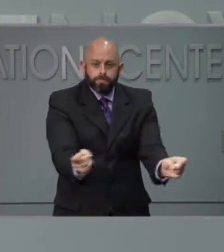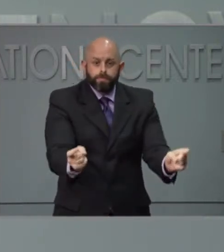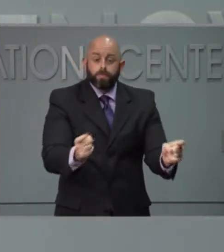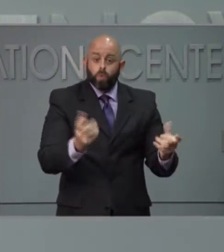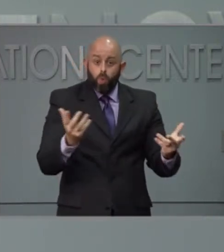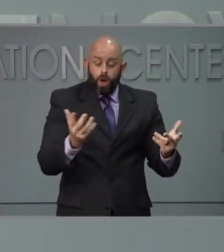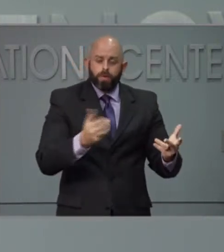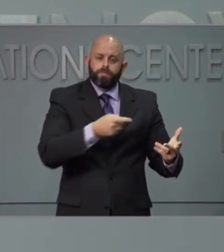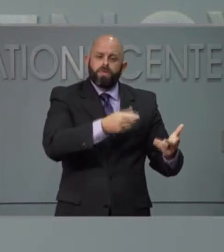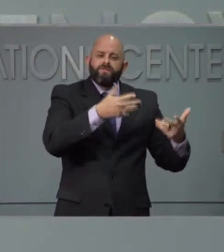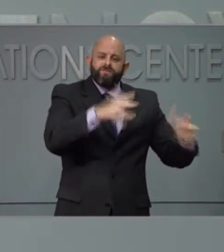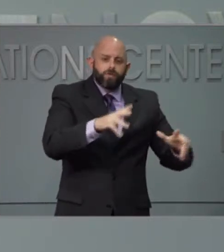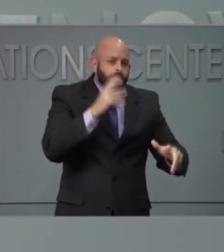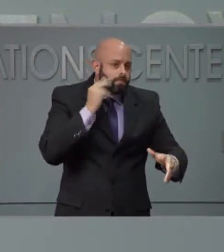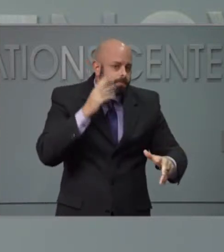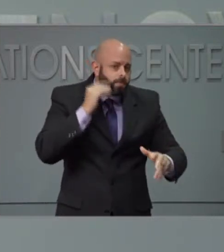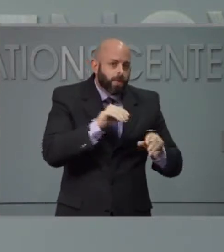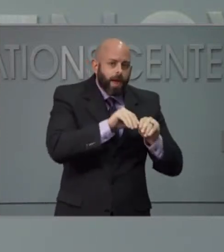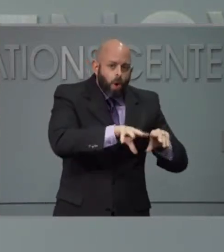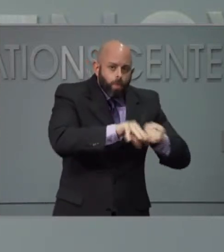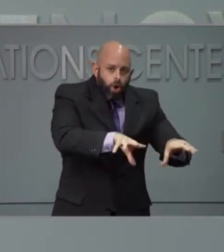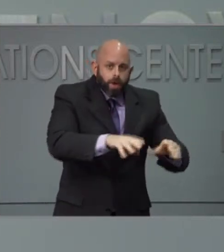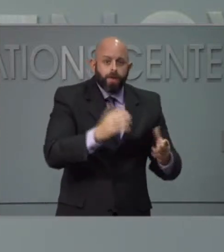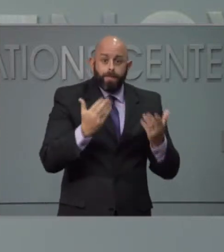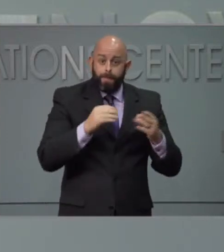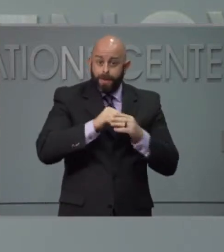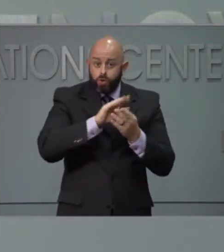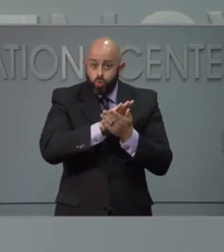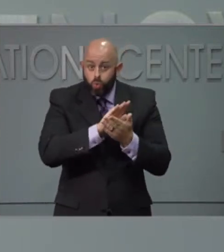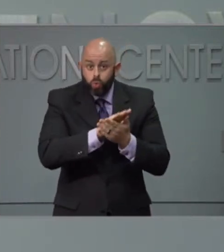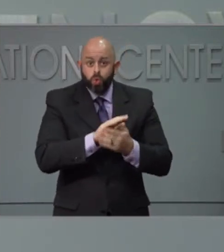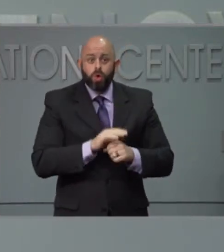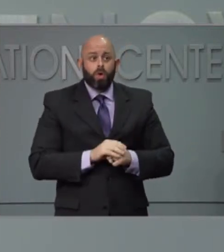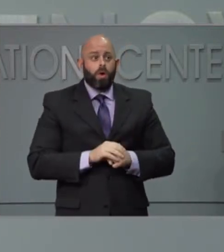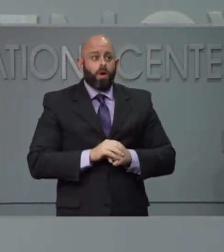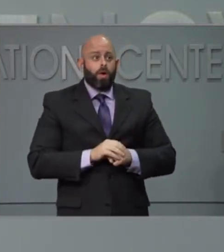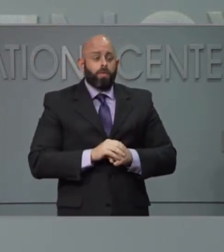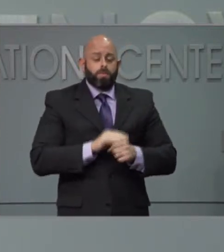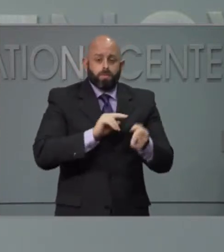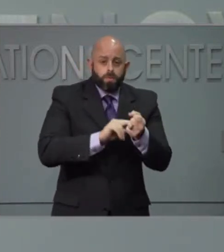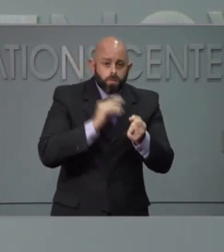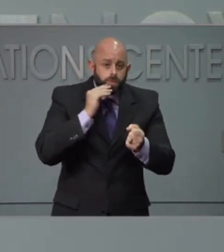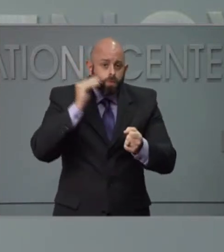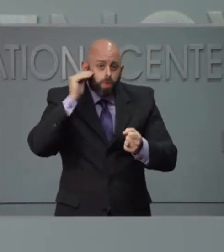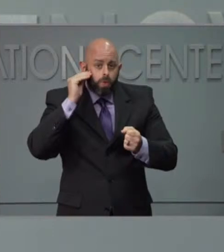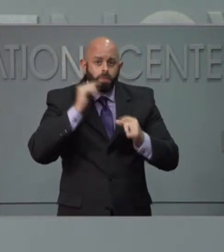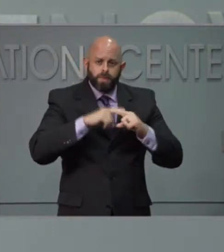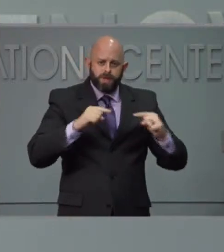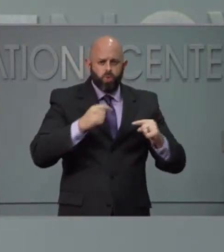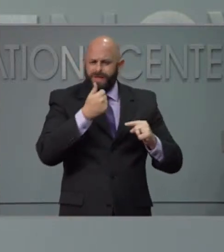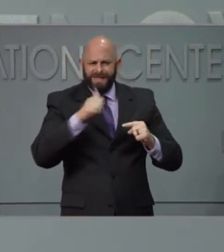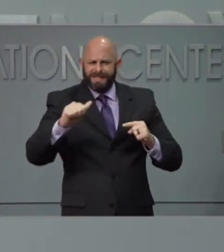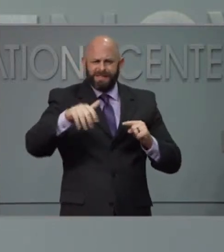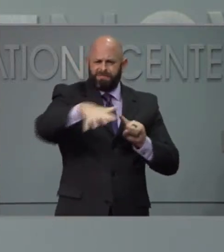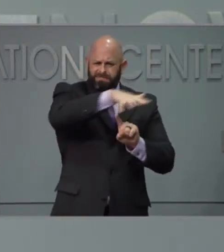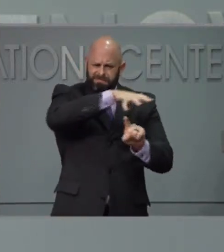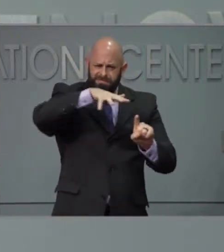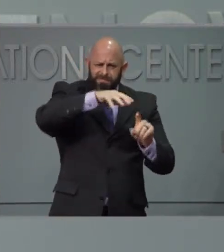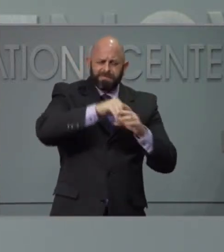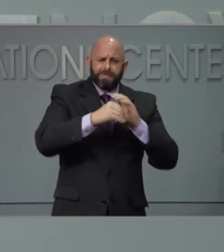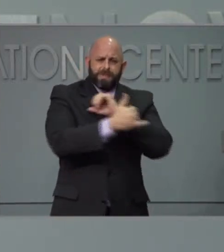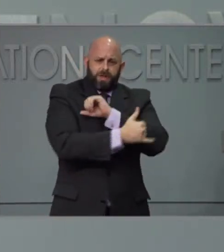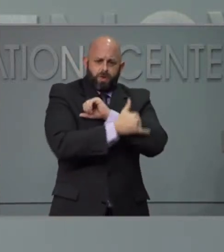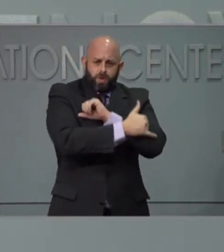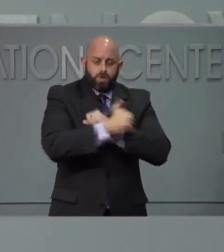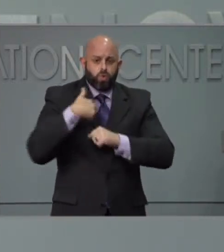outbreak situations, whether that's in a school or any setting within the counties. So we have